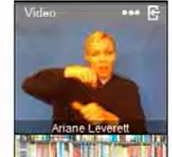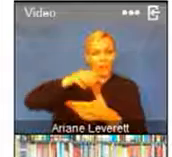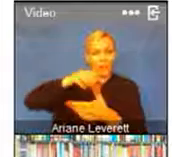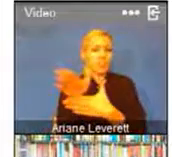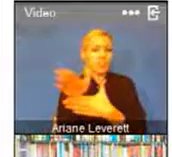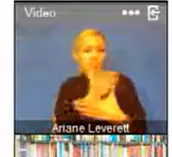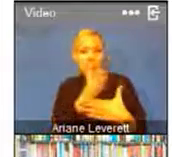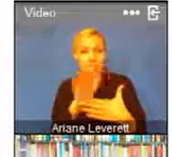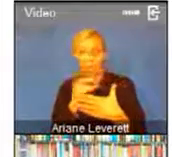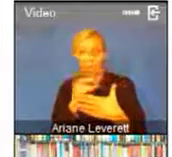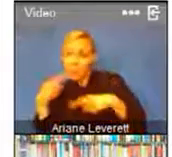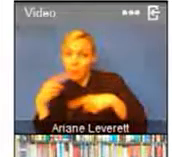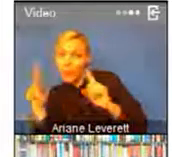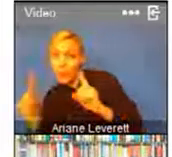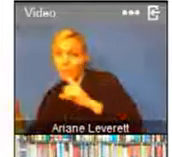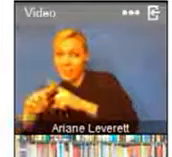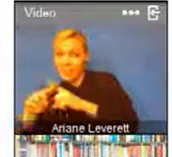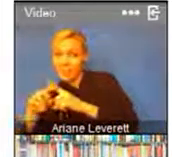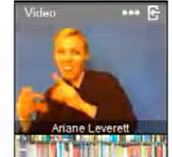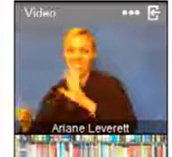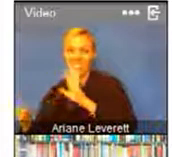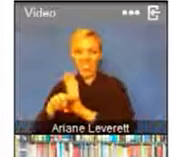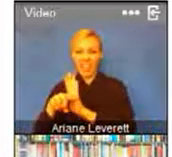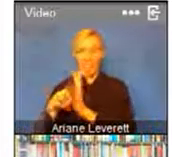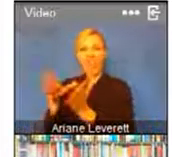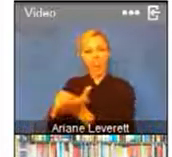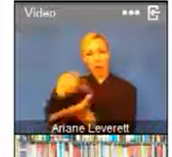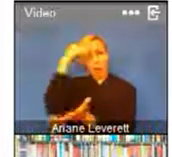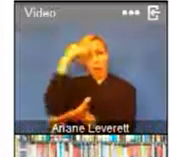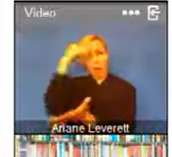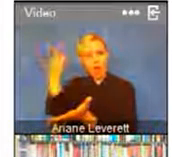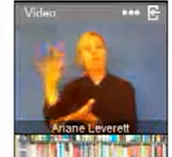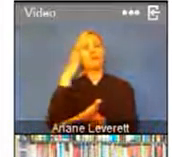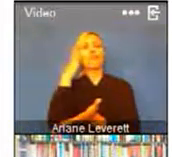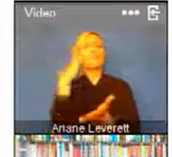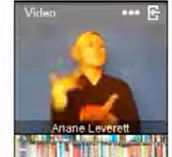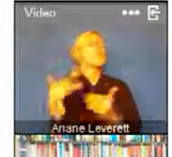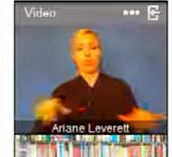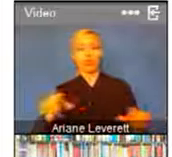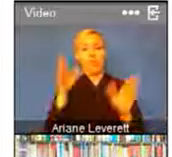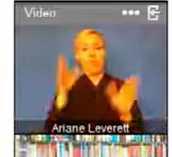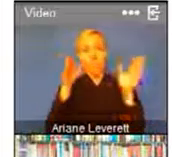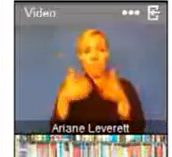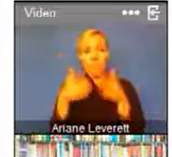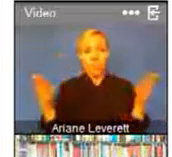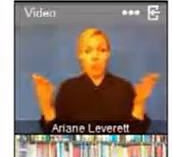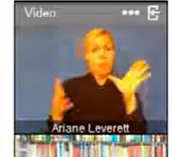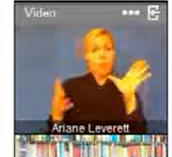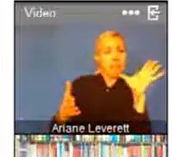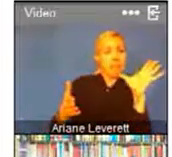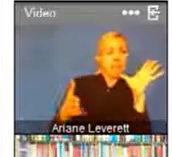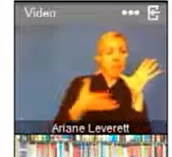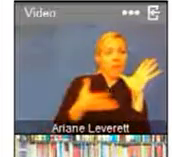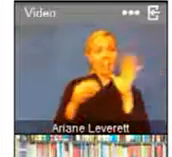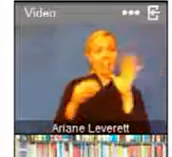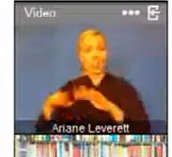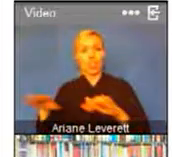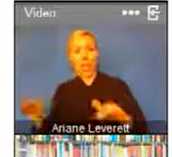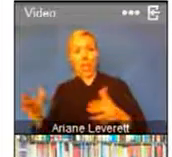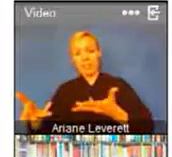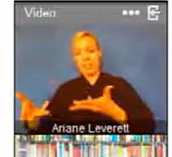education of 1% of the GDP. Only about 20% of the children in developing countries attend